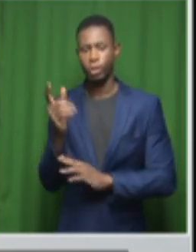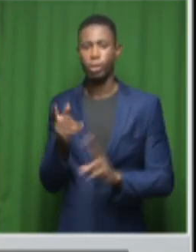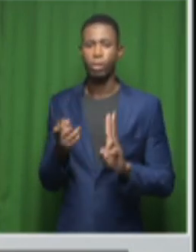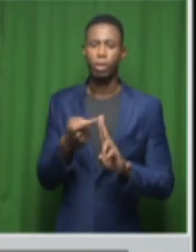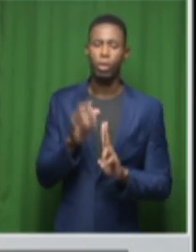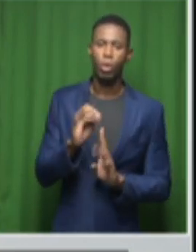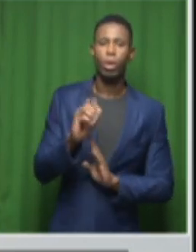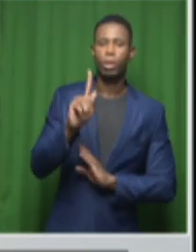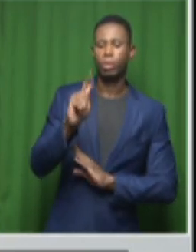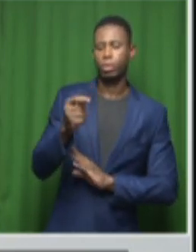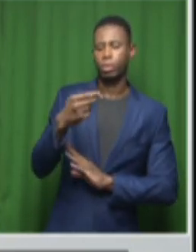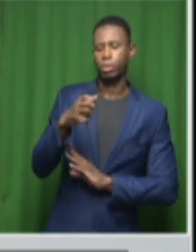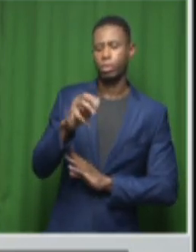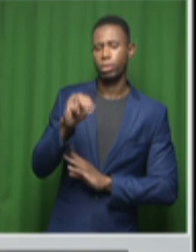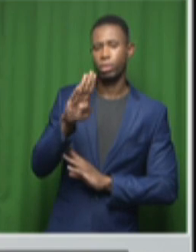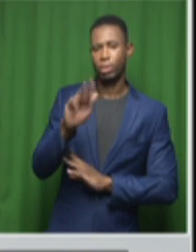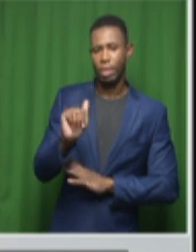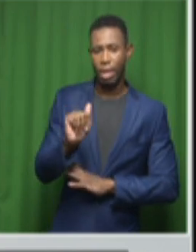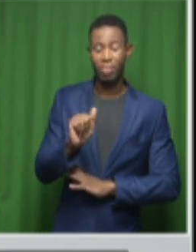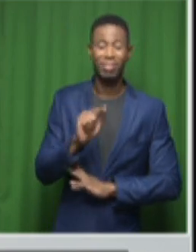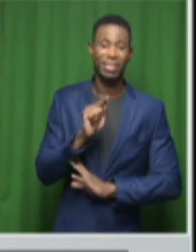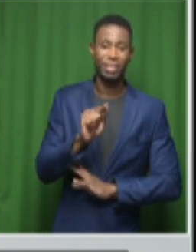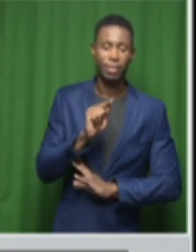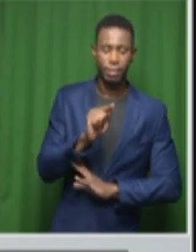Temba Kumalo. He's in